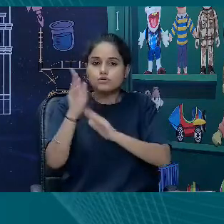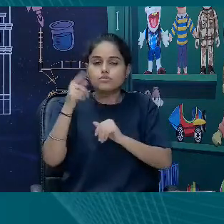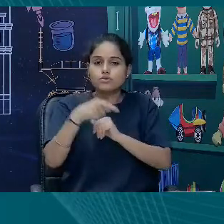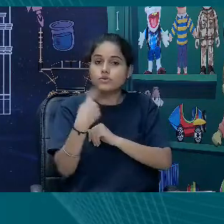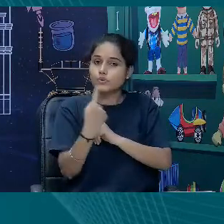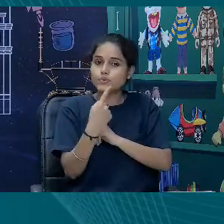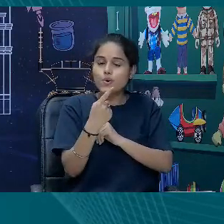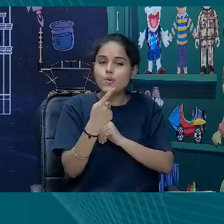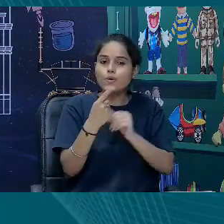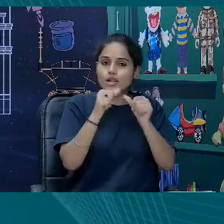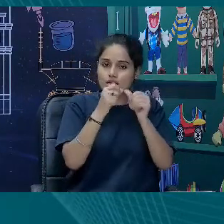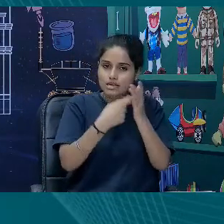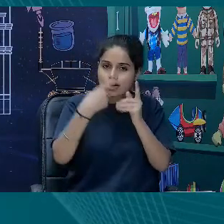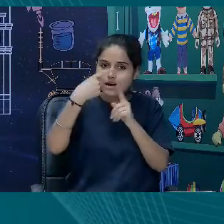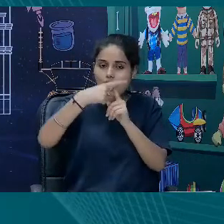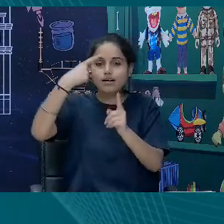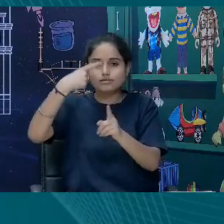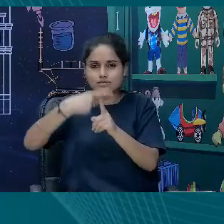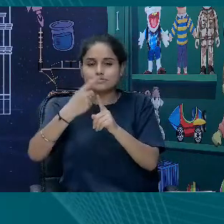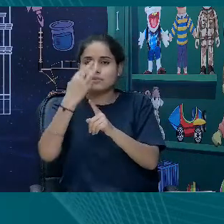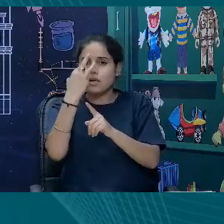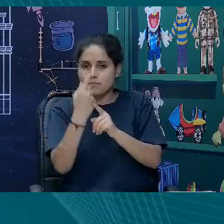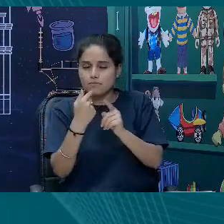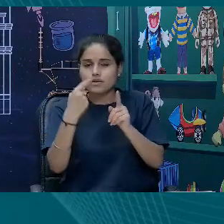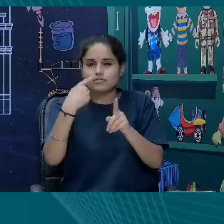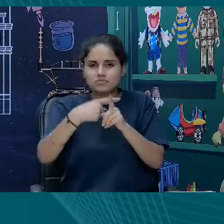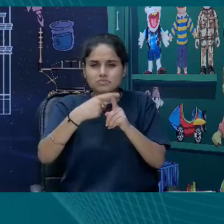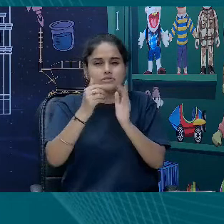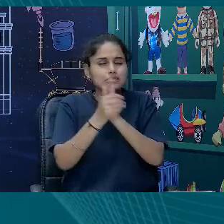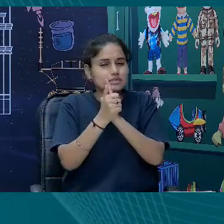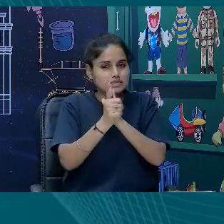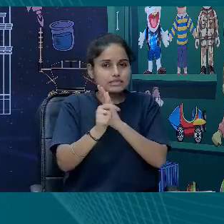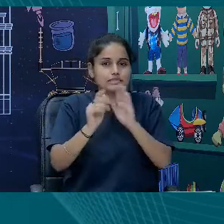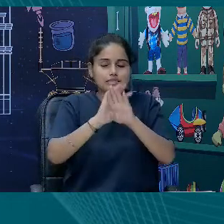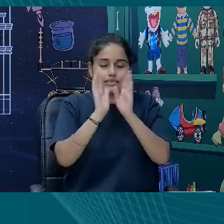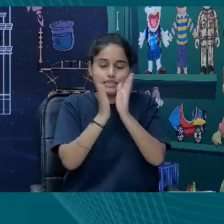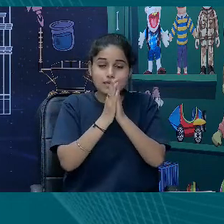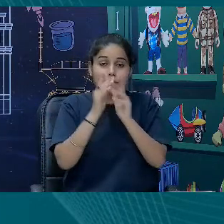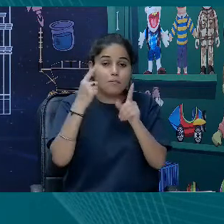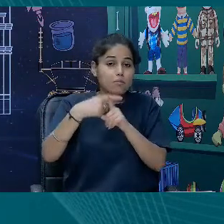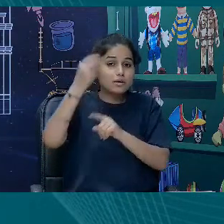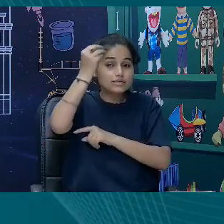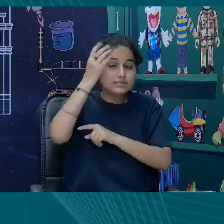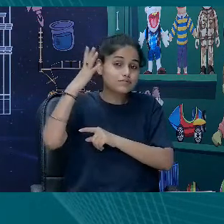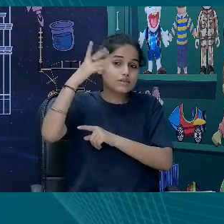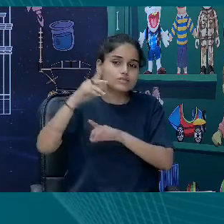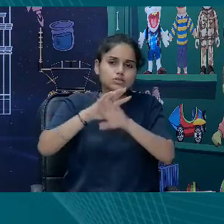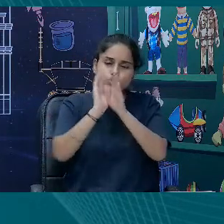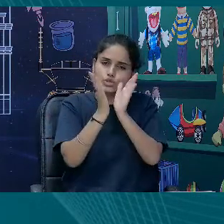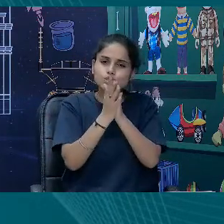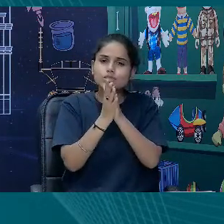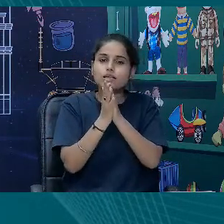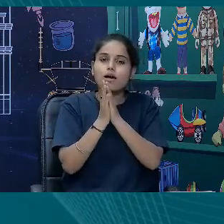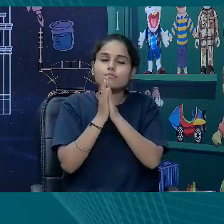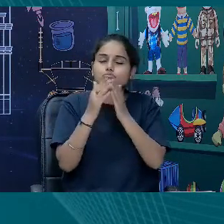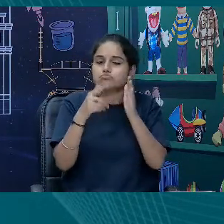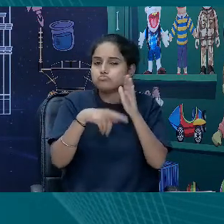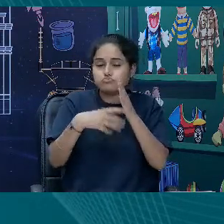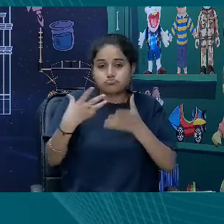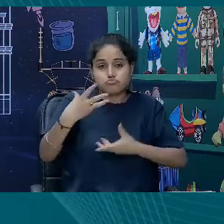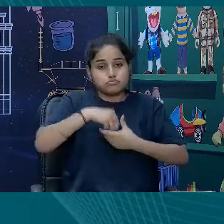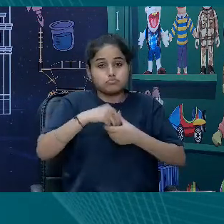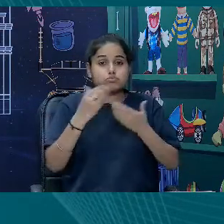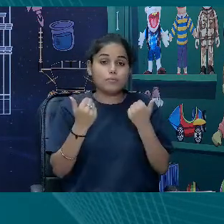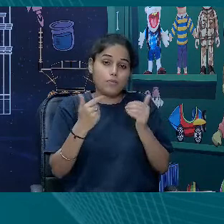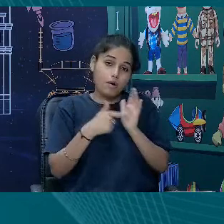on the numeracy skills also of the children. And the imagination. Imagination, of course, of course. So this is our poem,